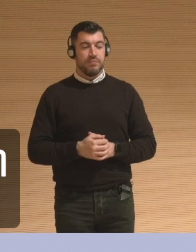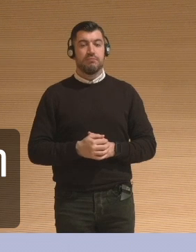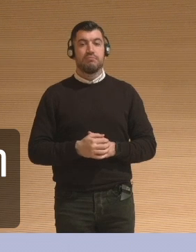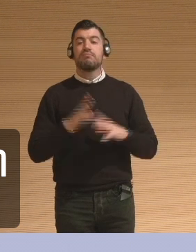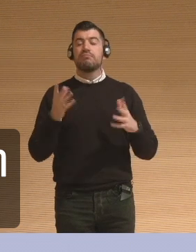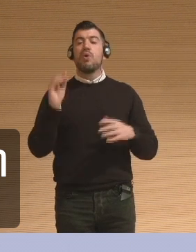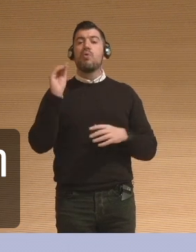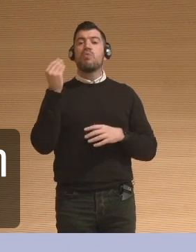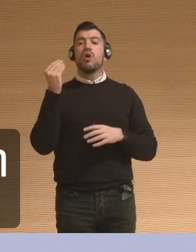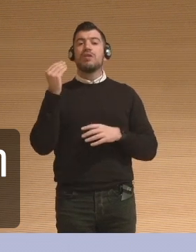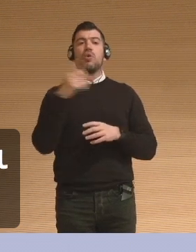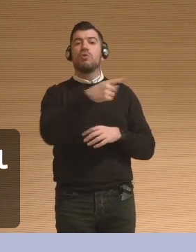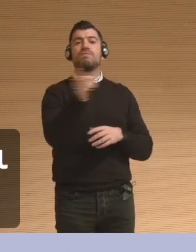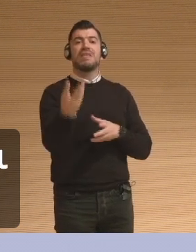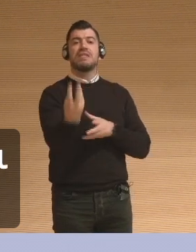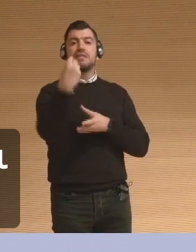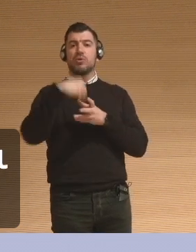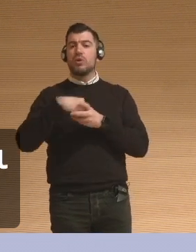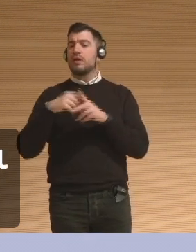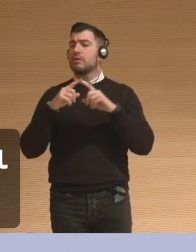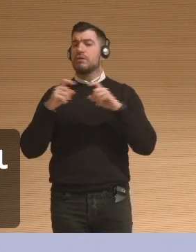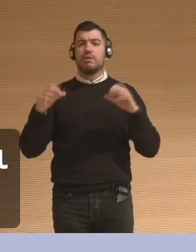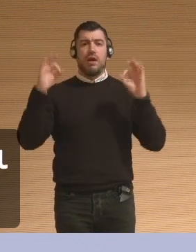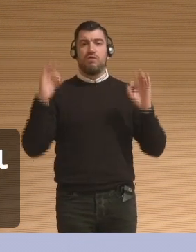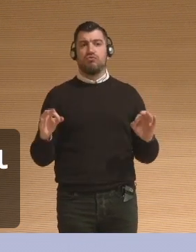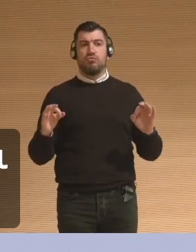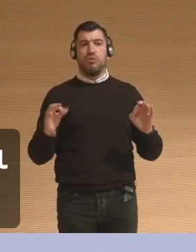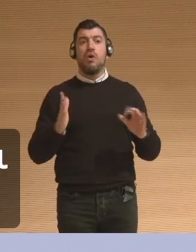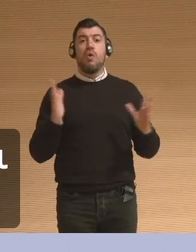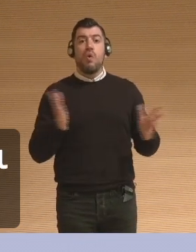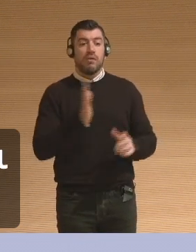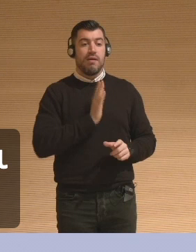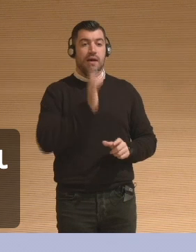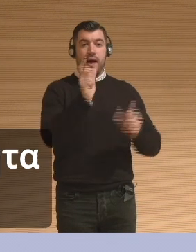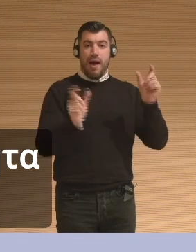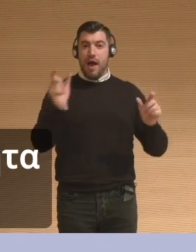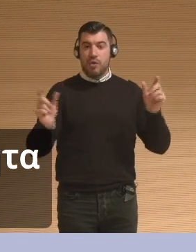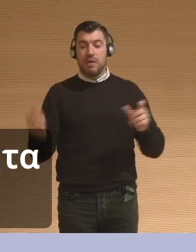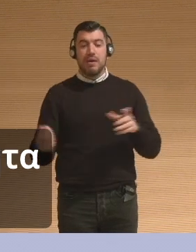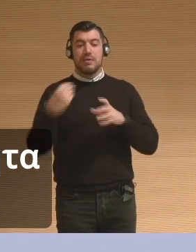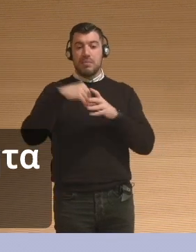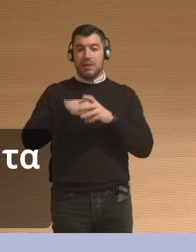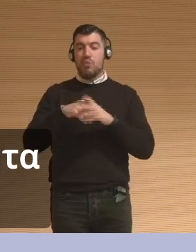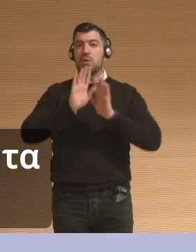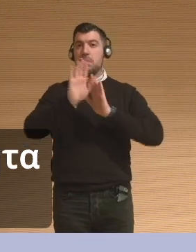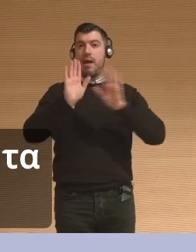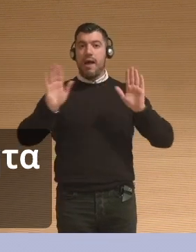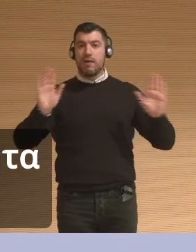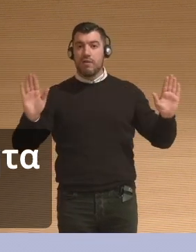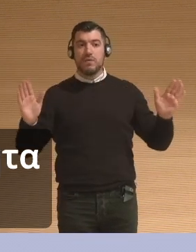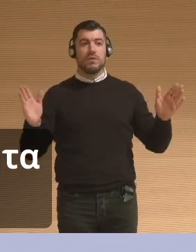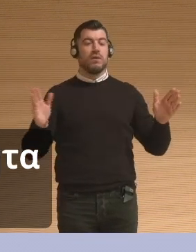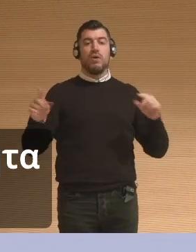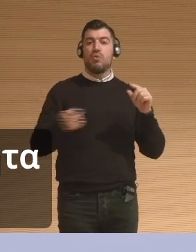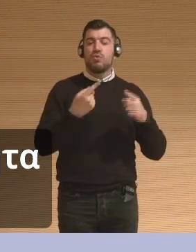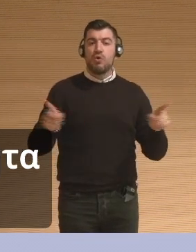opera, theatre, concert, heritage, museum, exhibition, and arts gallery. Sometimes researchers explore